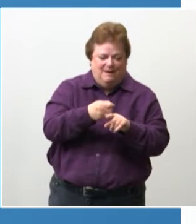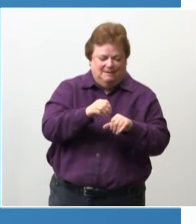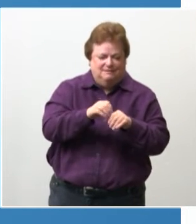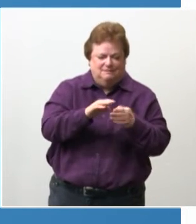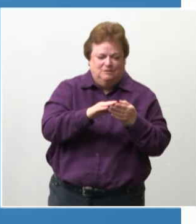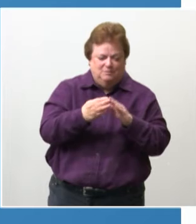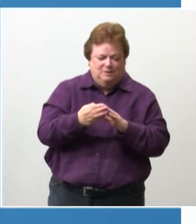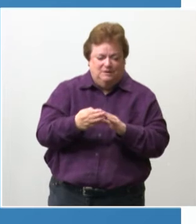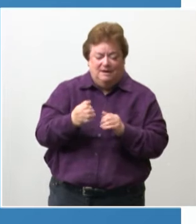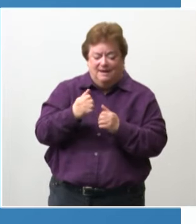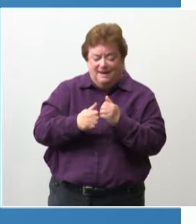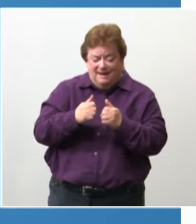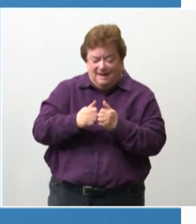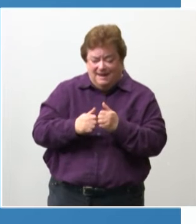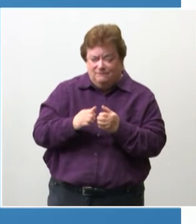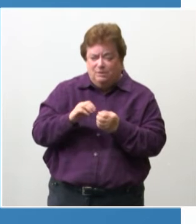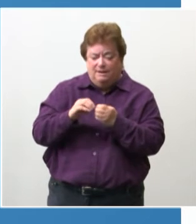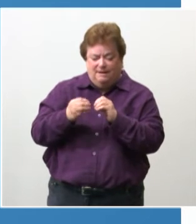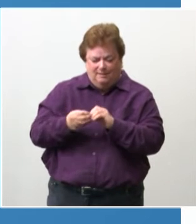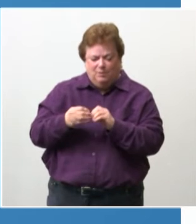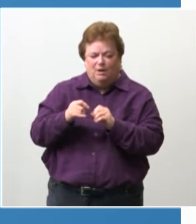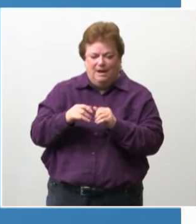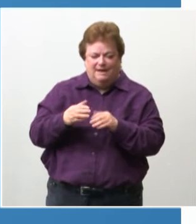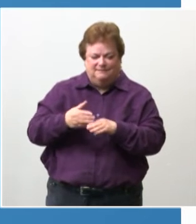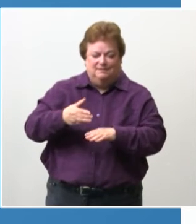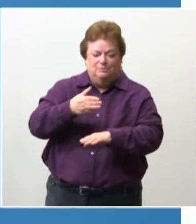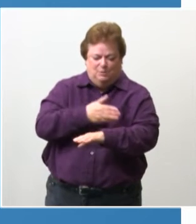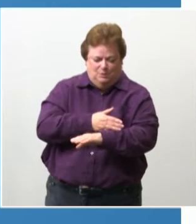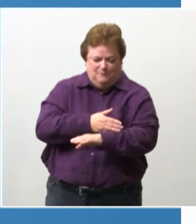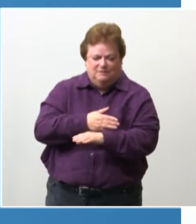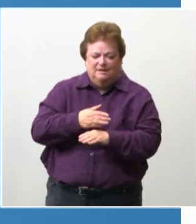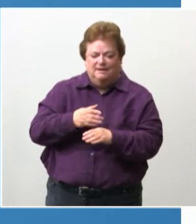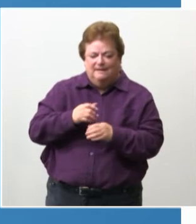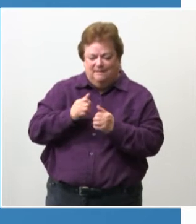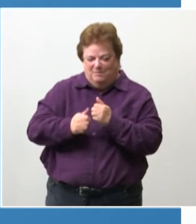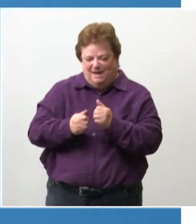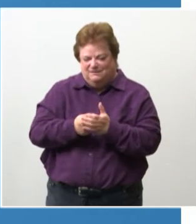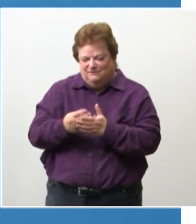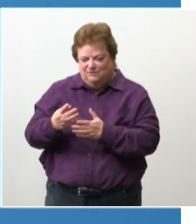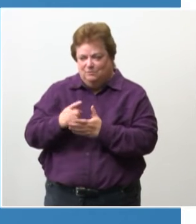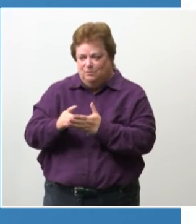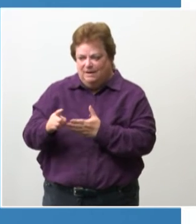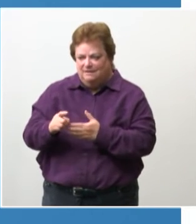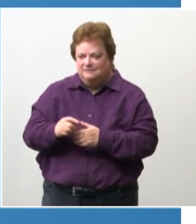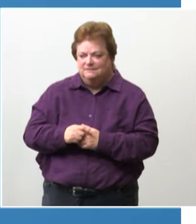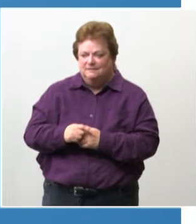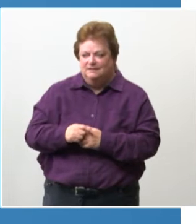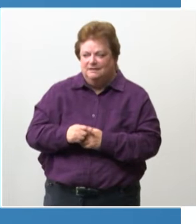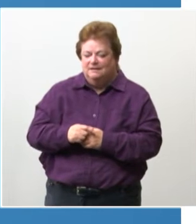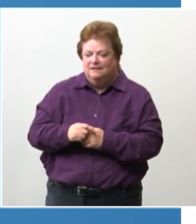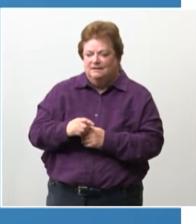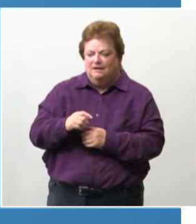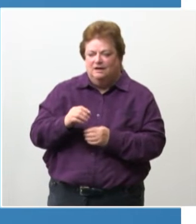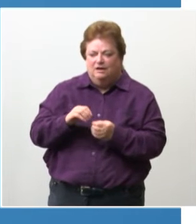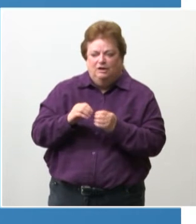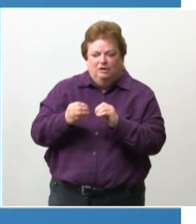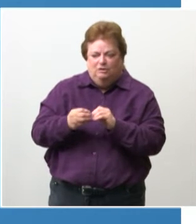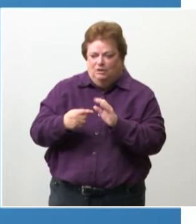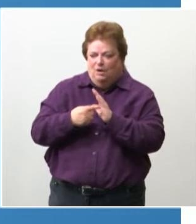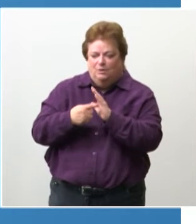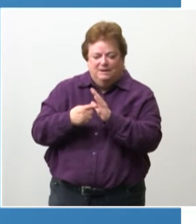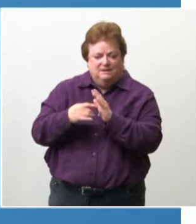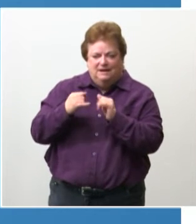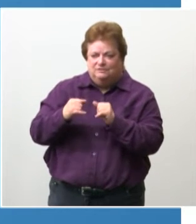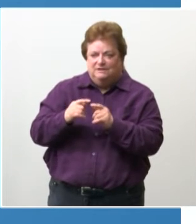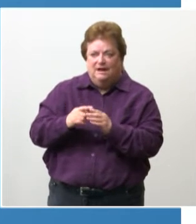every single indicator has improved over the past few weeks, as you can see on the slide you're looking at now. No indicators